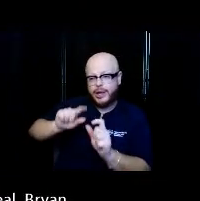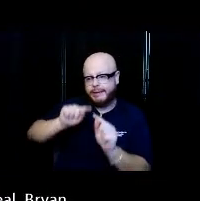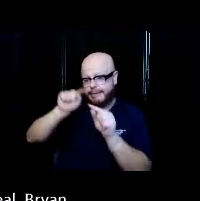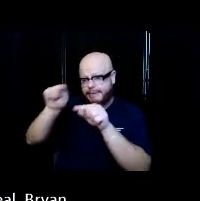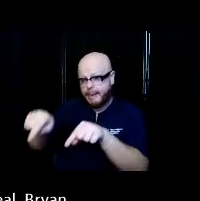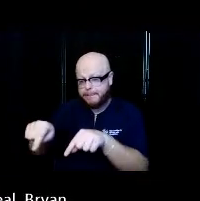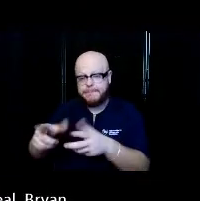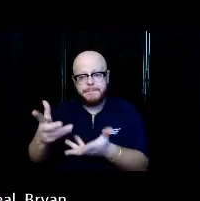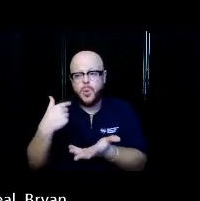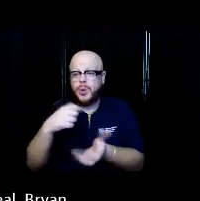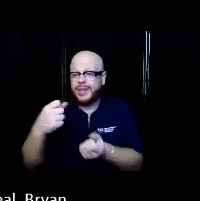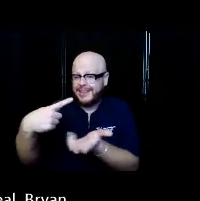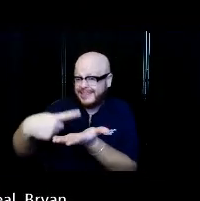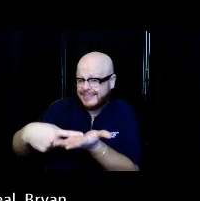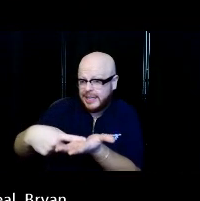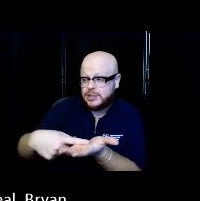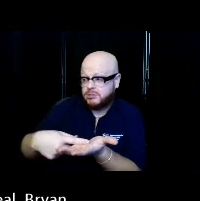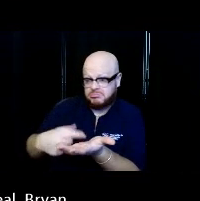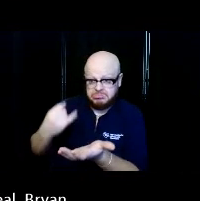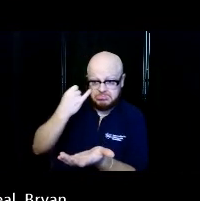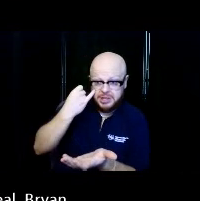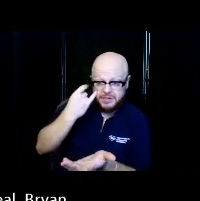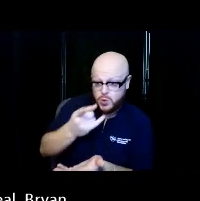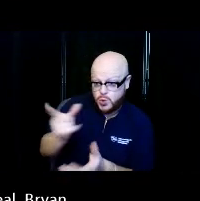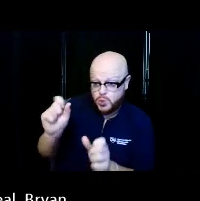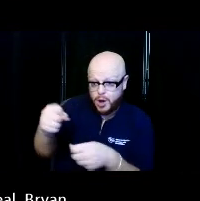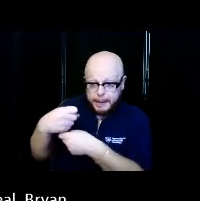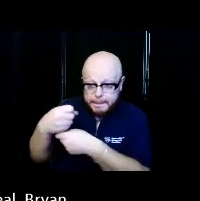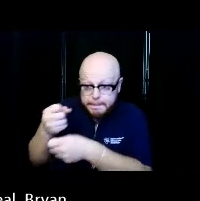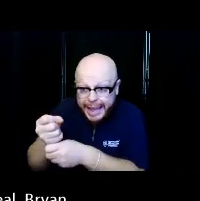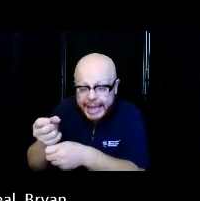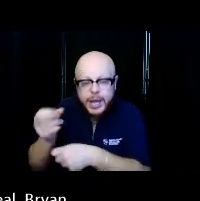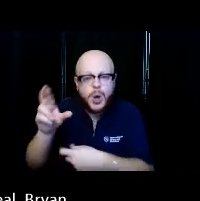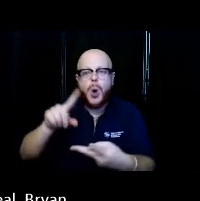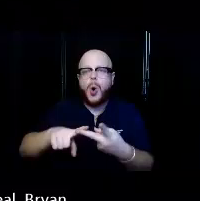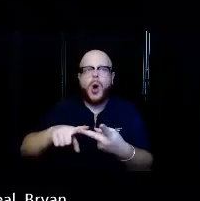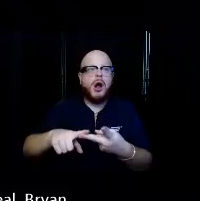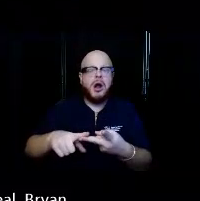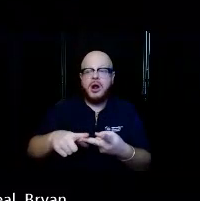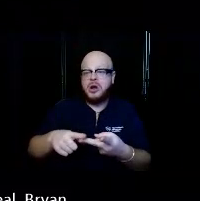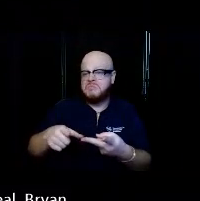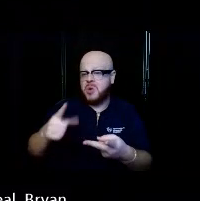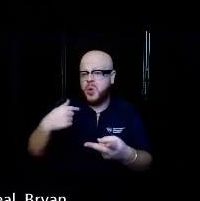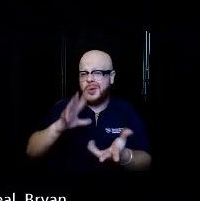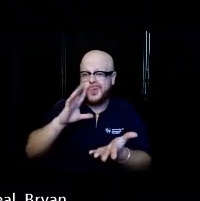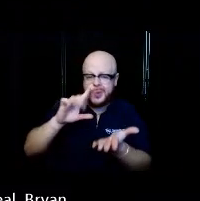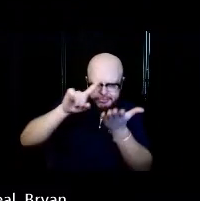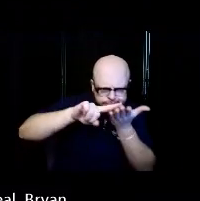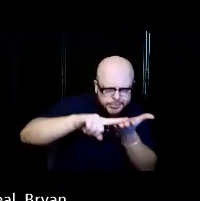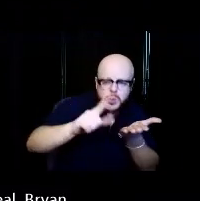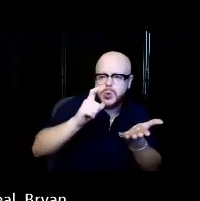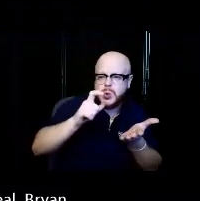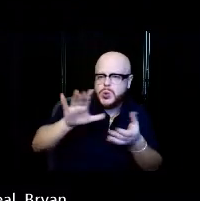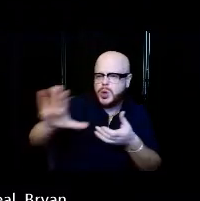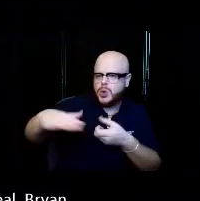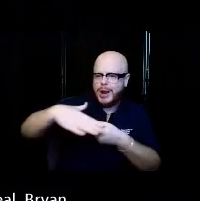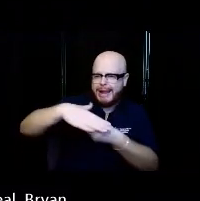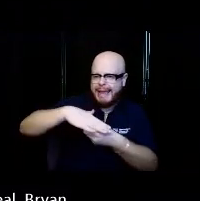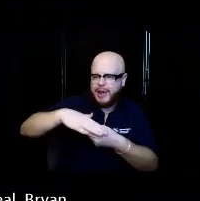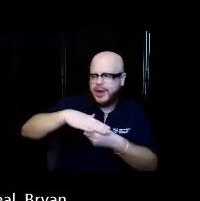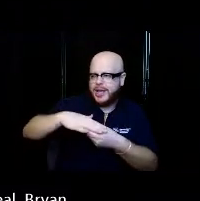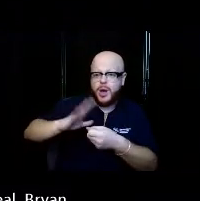or find out who provides this service in your area and include that information back to you. Just know that we